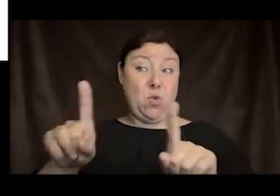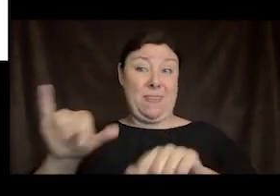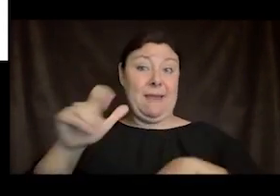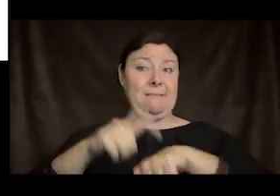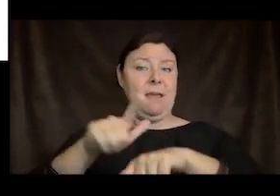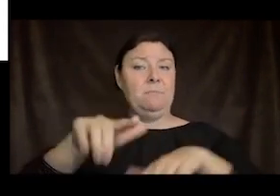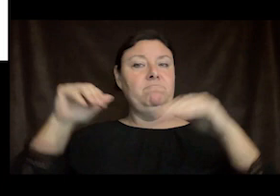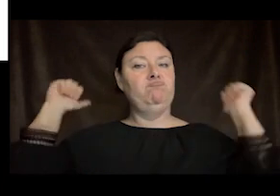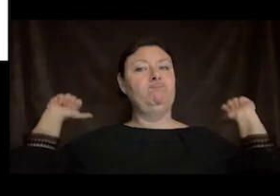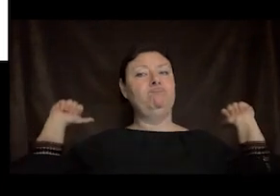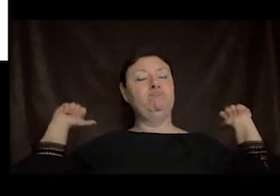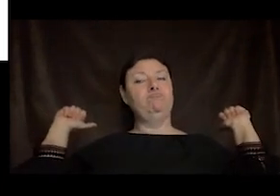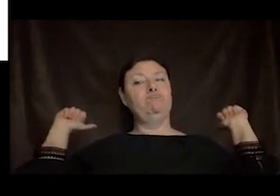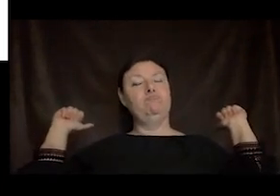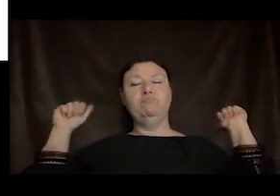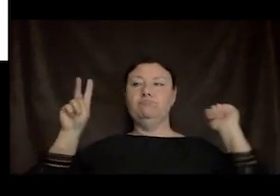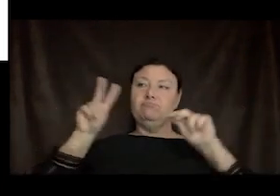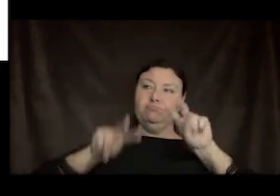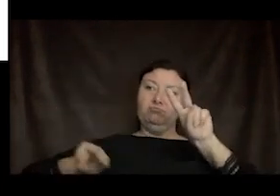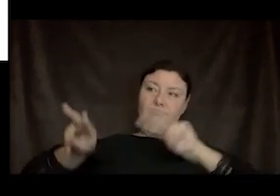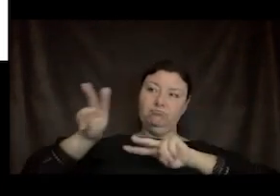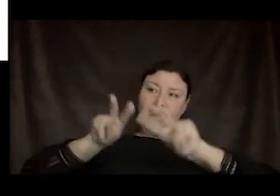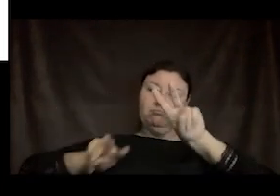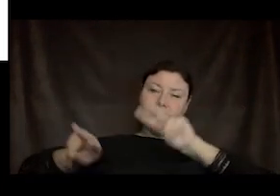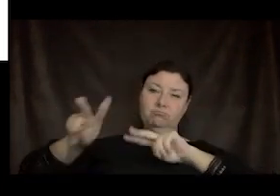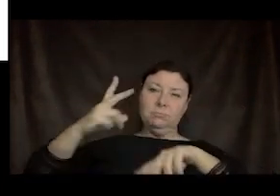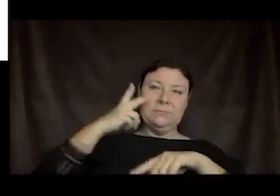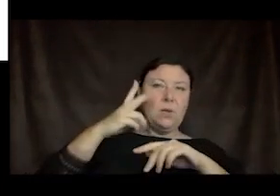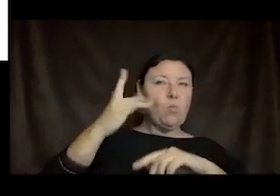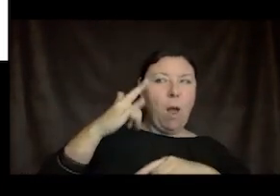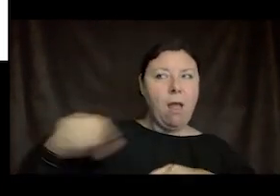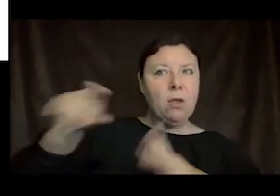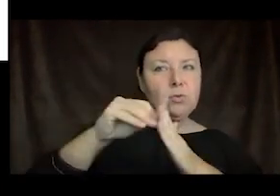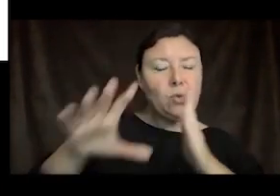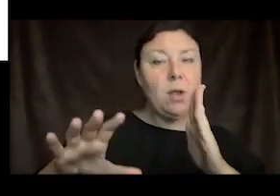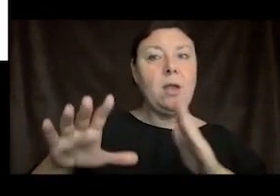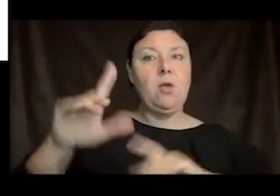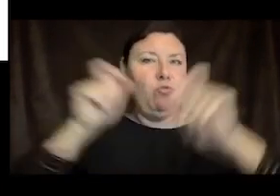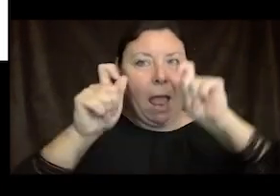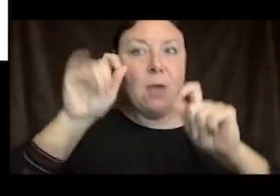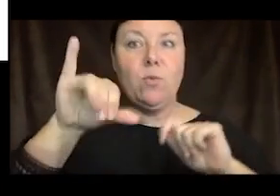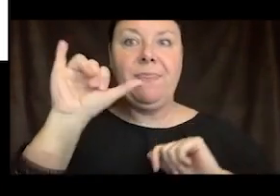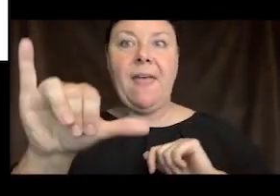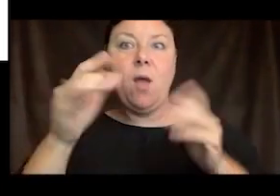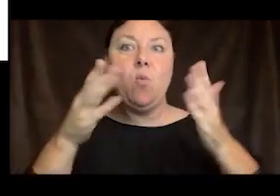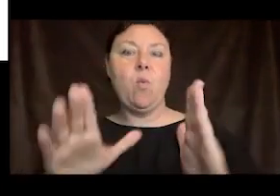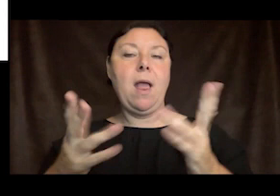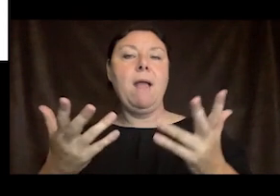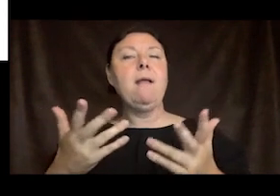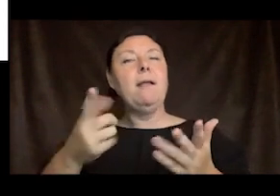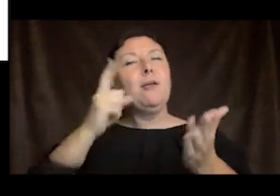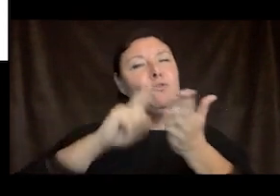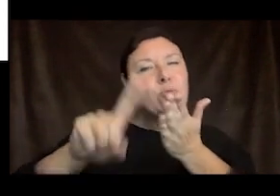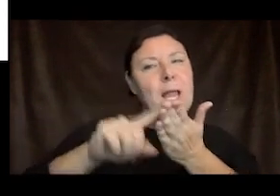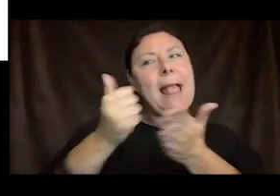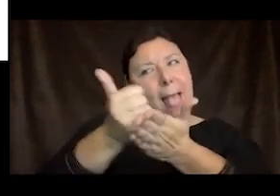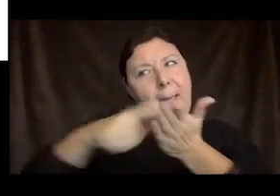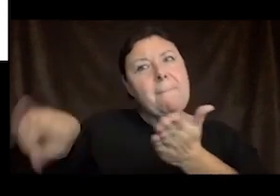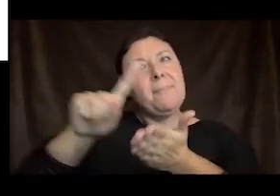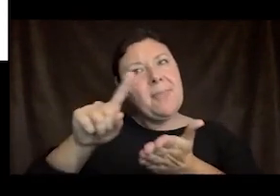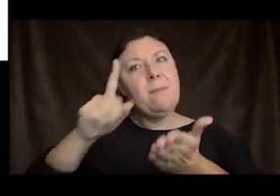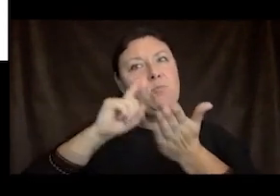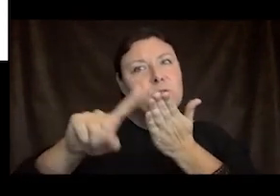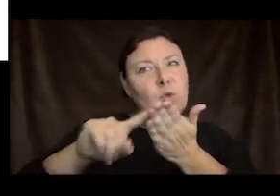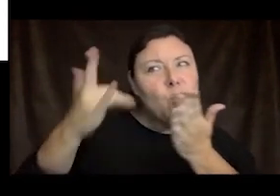and let that go. You reflect why that's making you react that way. Help them do some searching and researching in that, and really